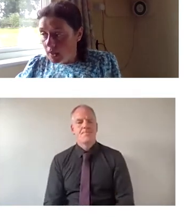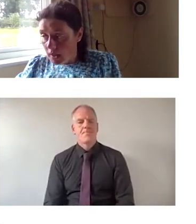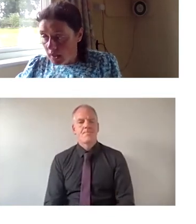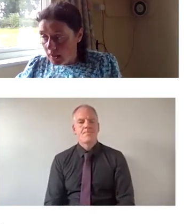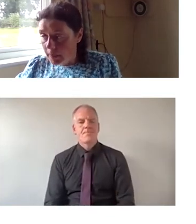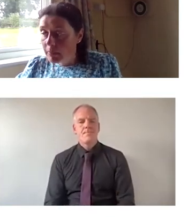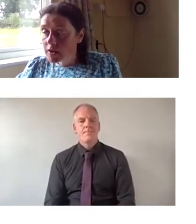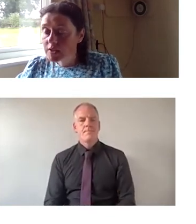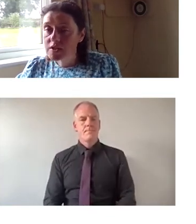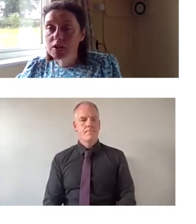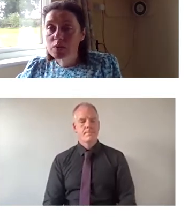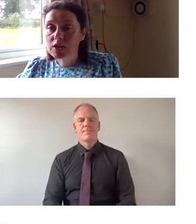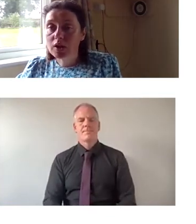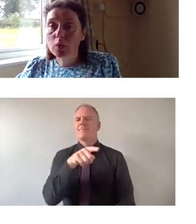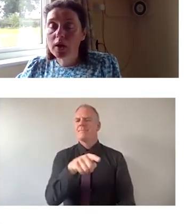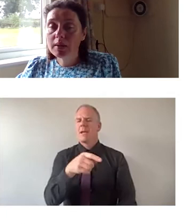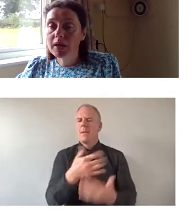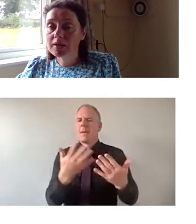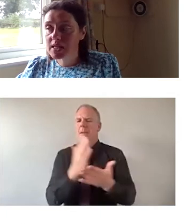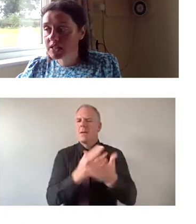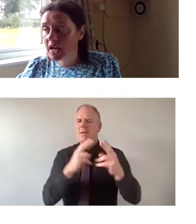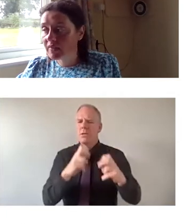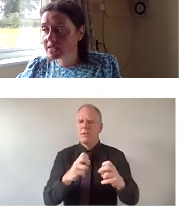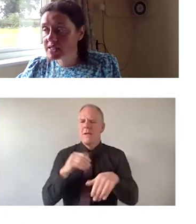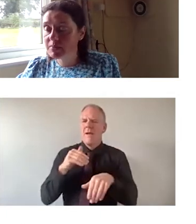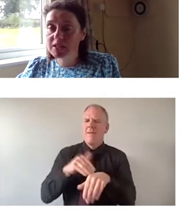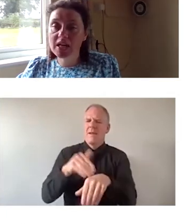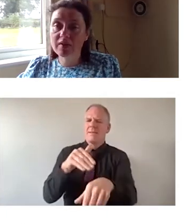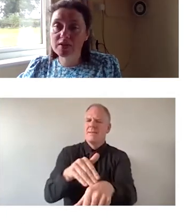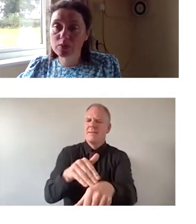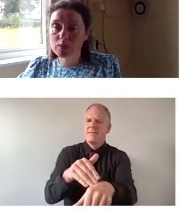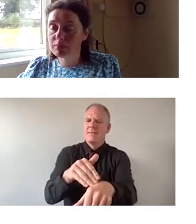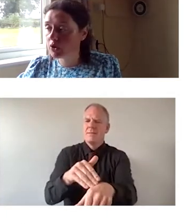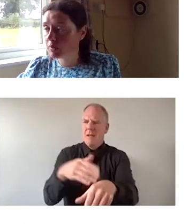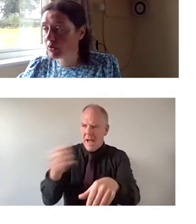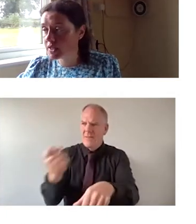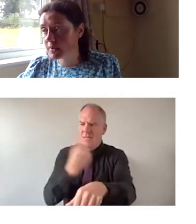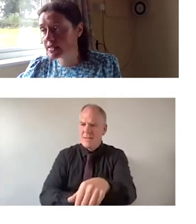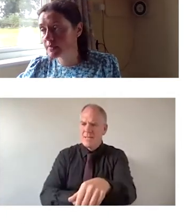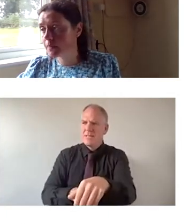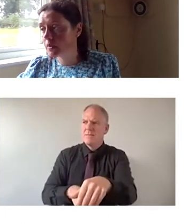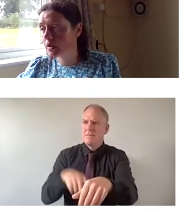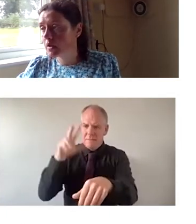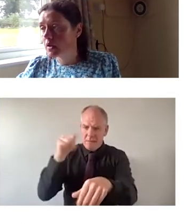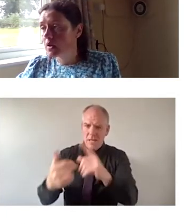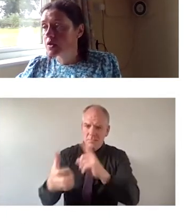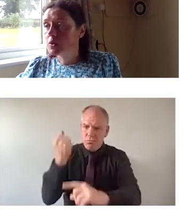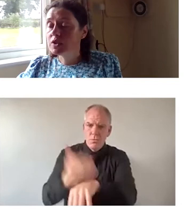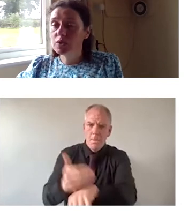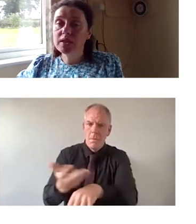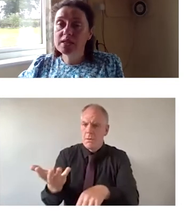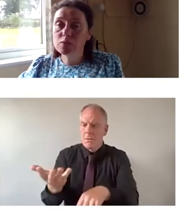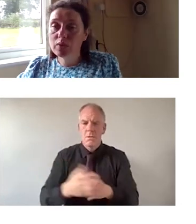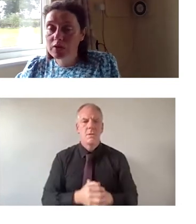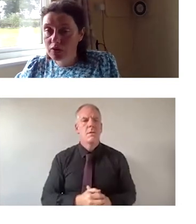So a big part of the study was to look at what impact does actually having a disability have on someone's employment prospects. So